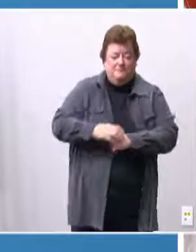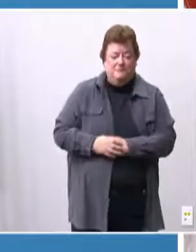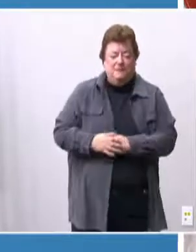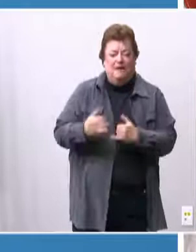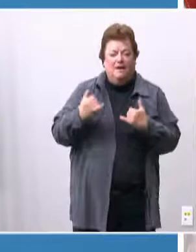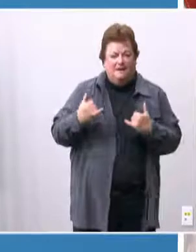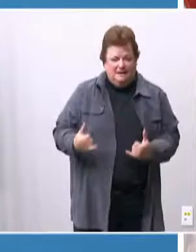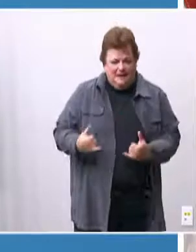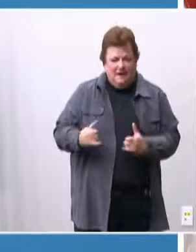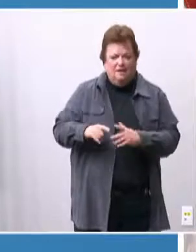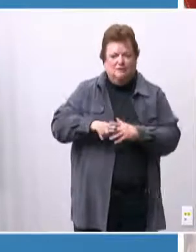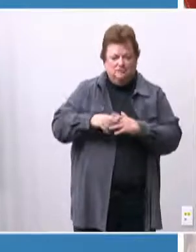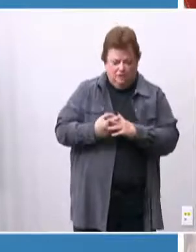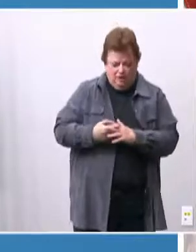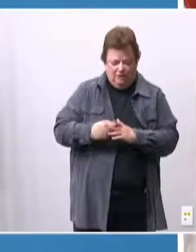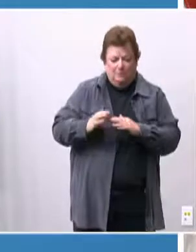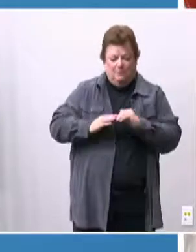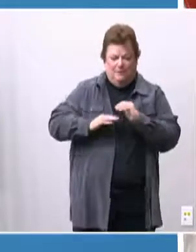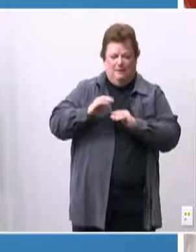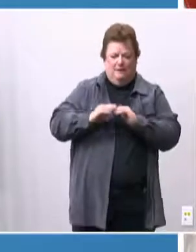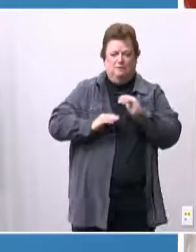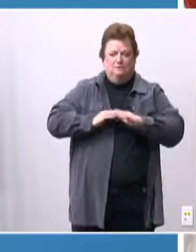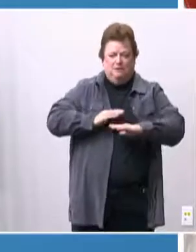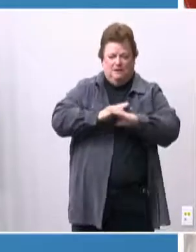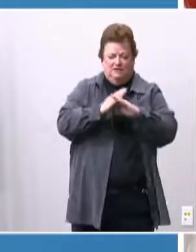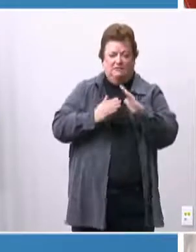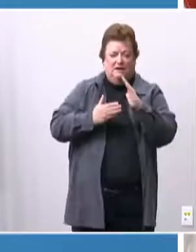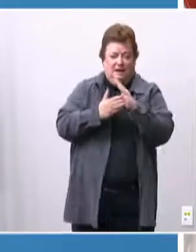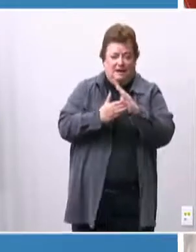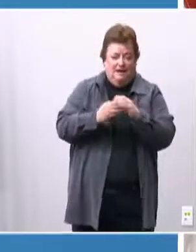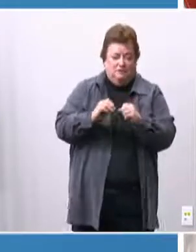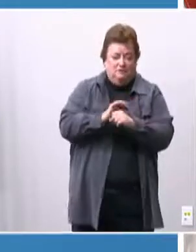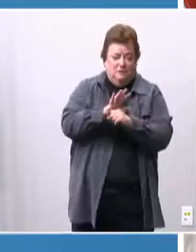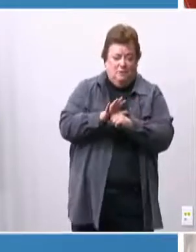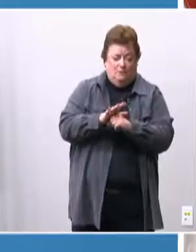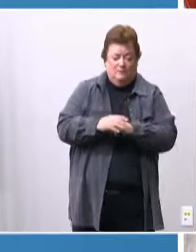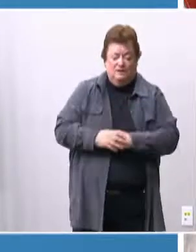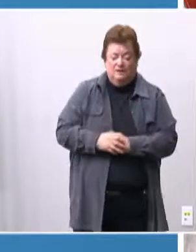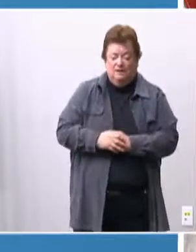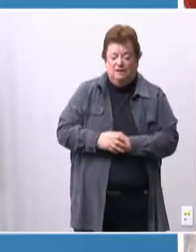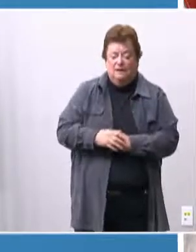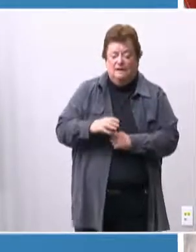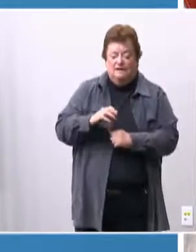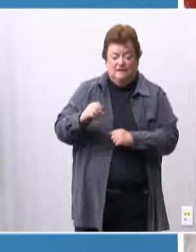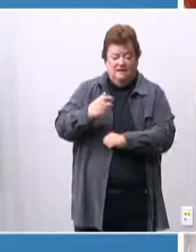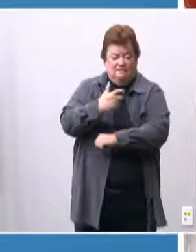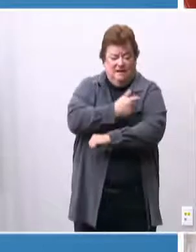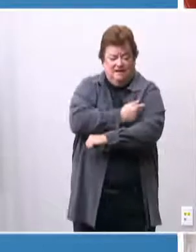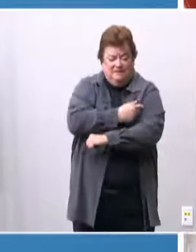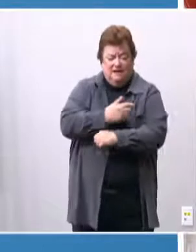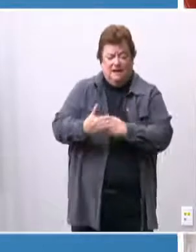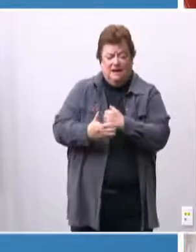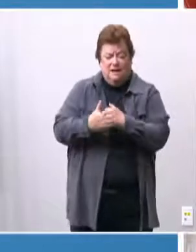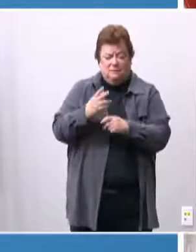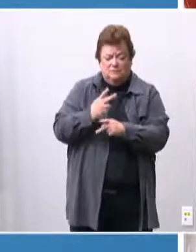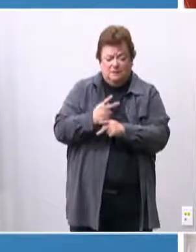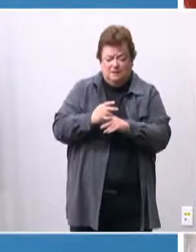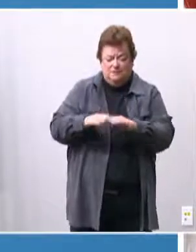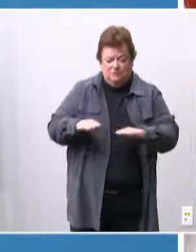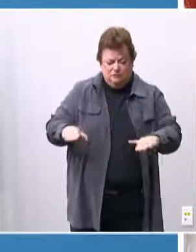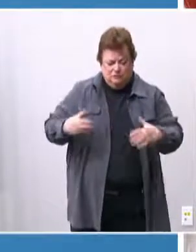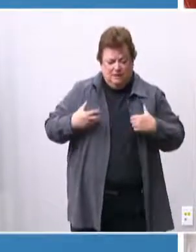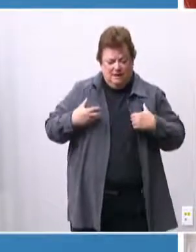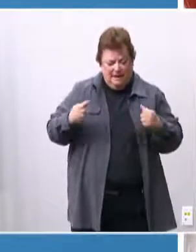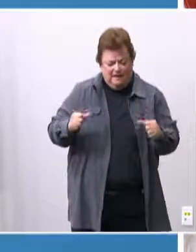are now building protection against the virus. COVID-19 vaccine helps keep children healthy and in